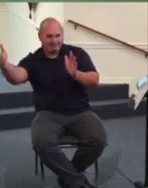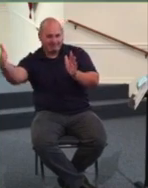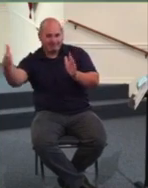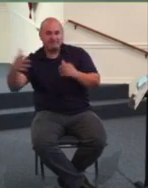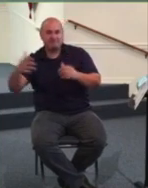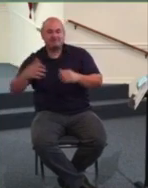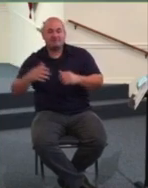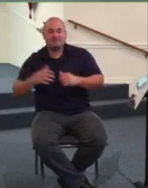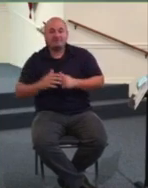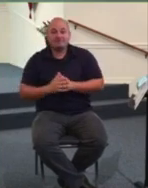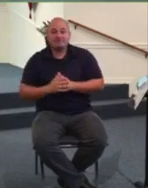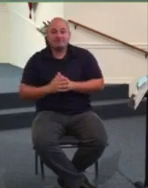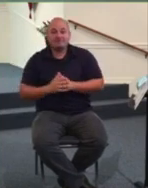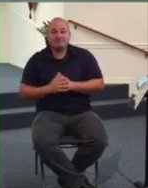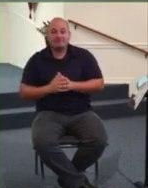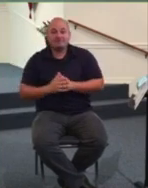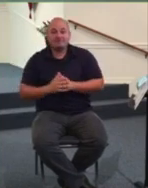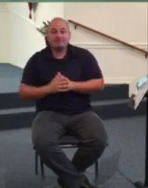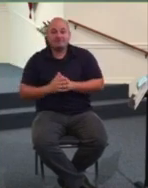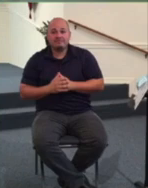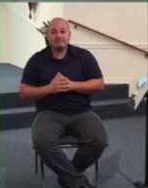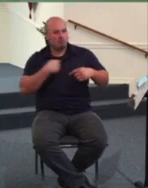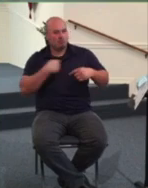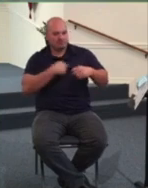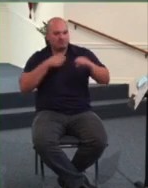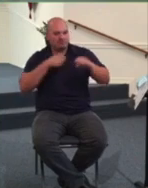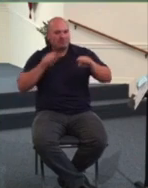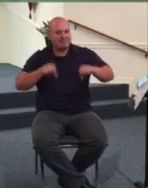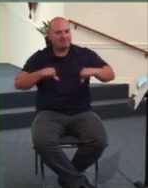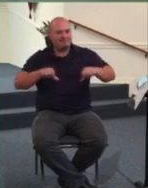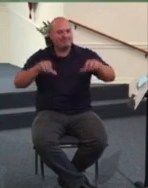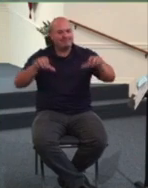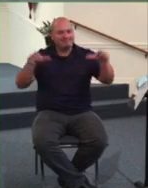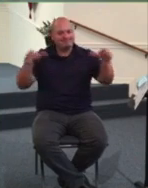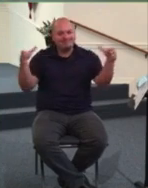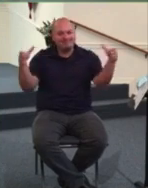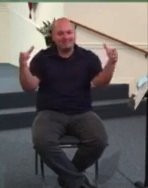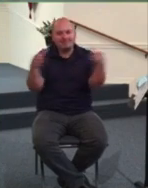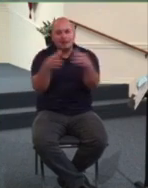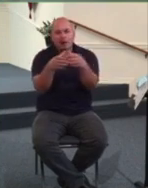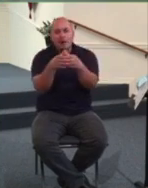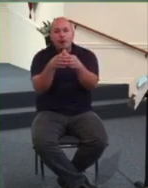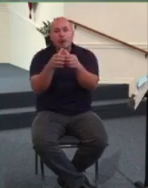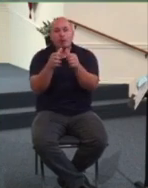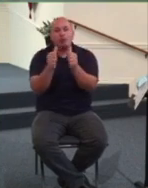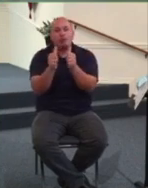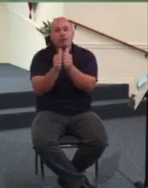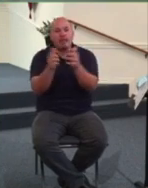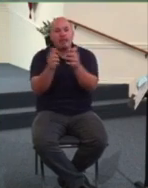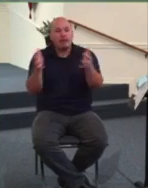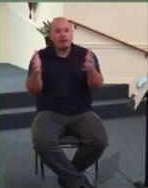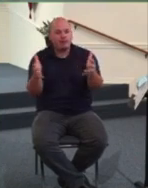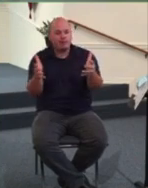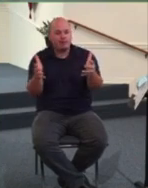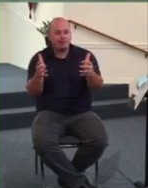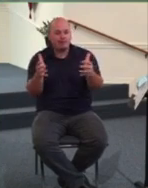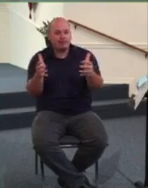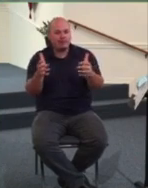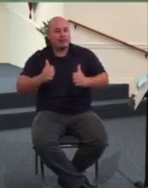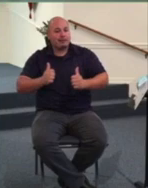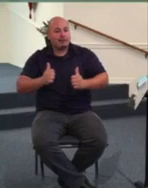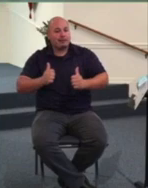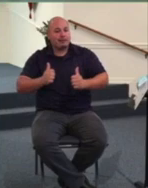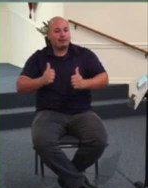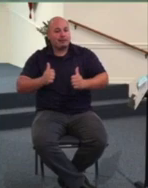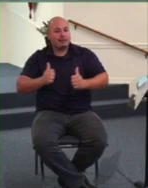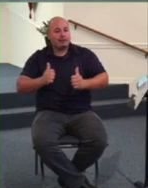us today will be able to be with us without danger, without risk, and that we'll be able to take these masks off and not have